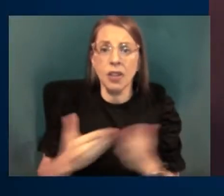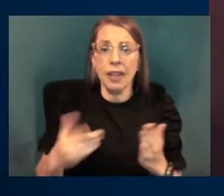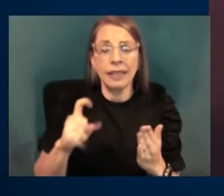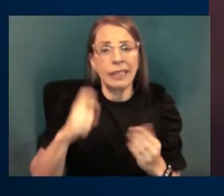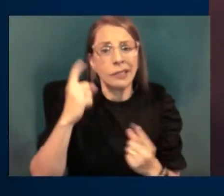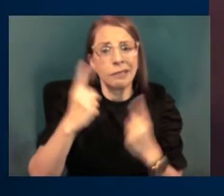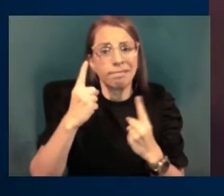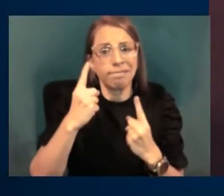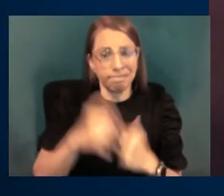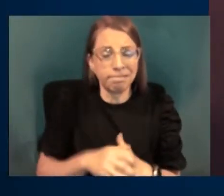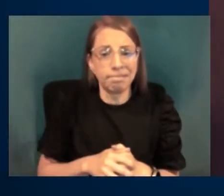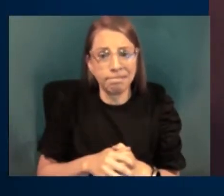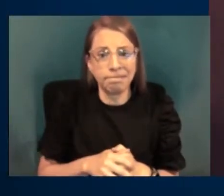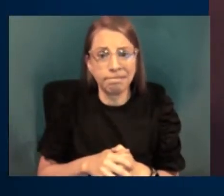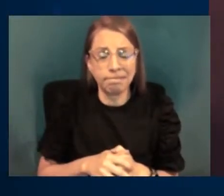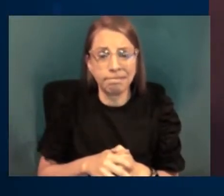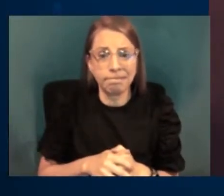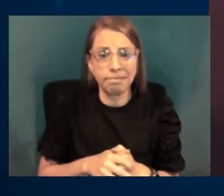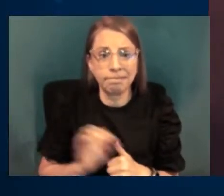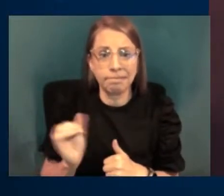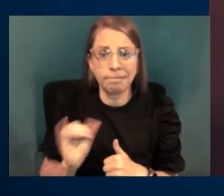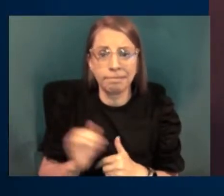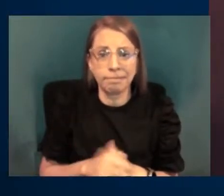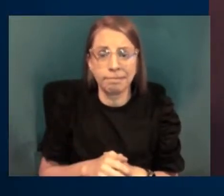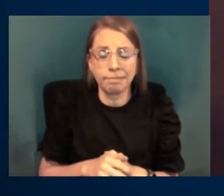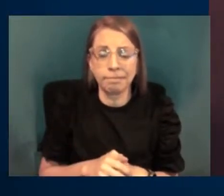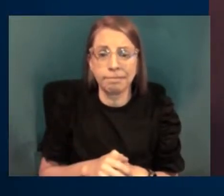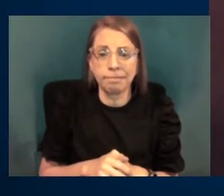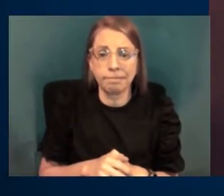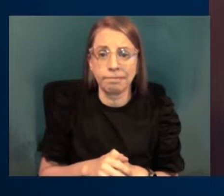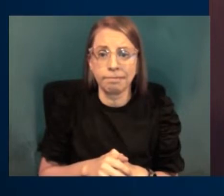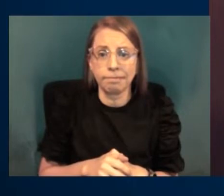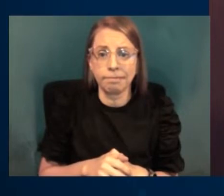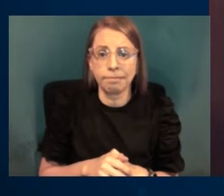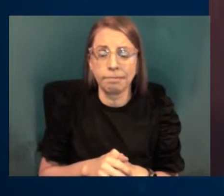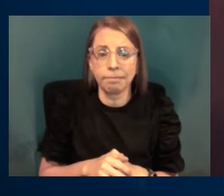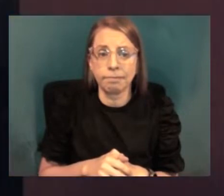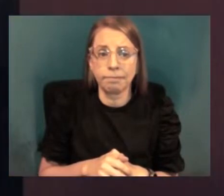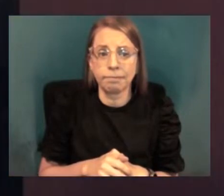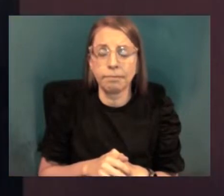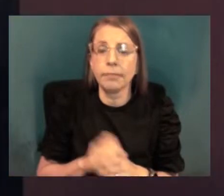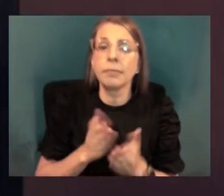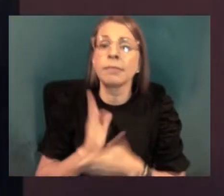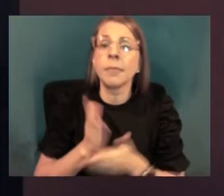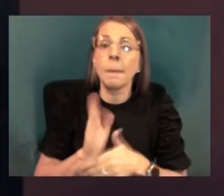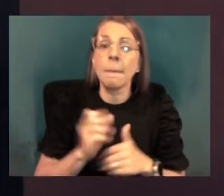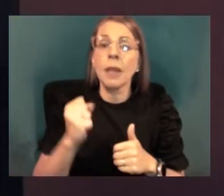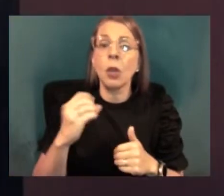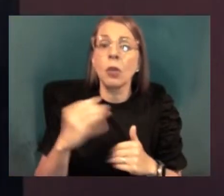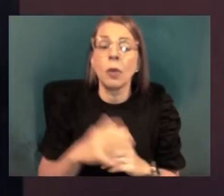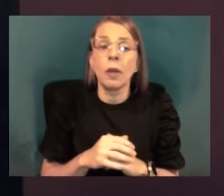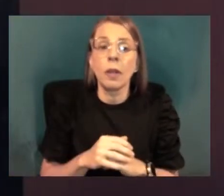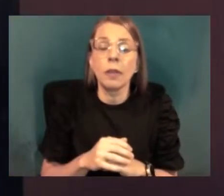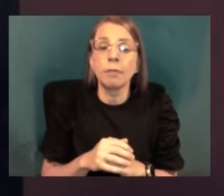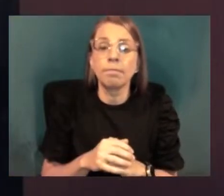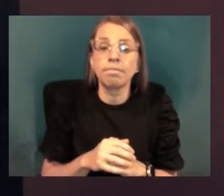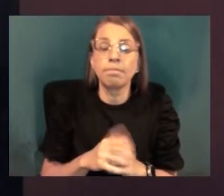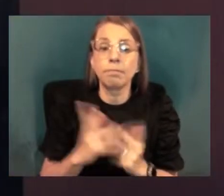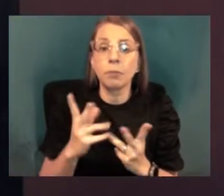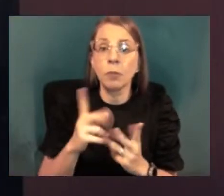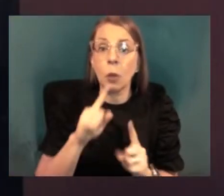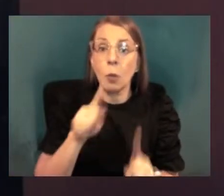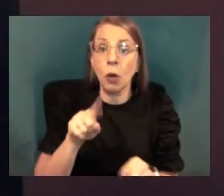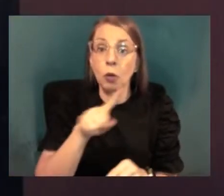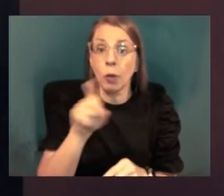and how that will affect us going forward. All right. So let's see if there's any reporter questions